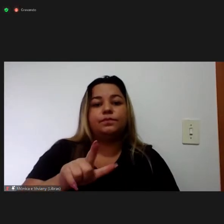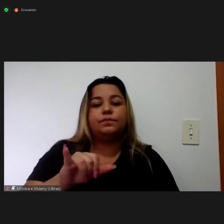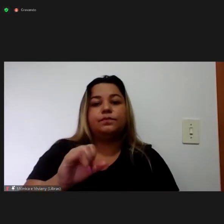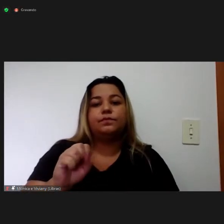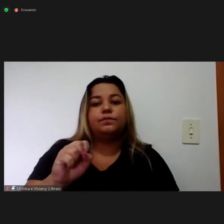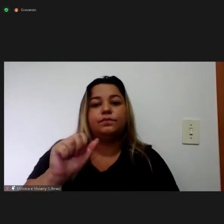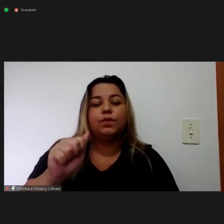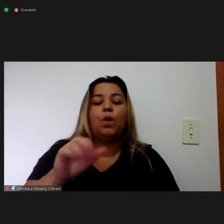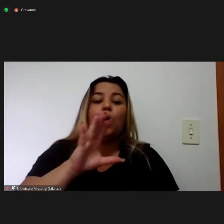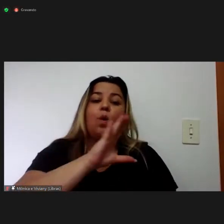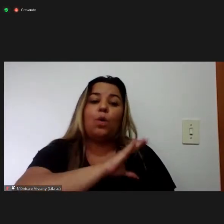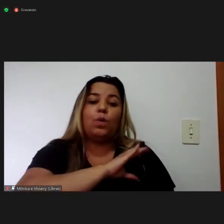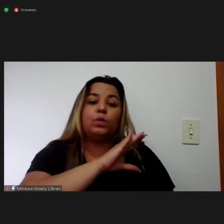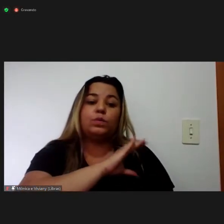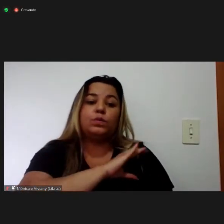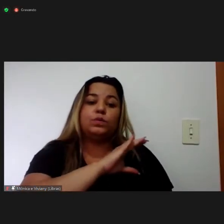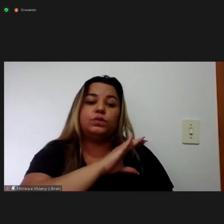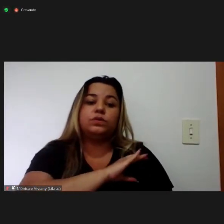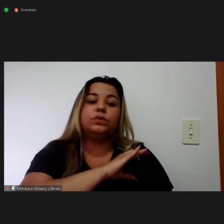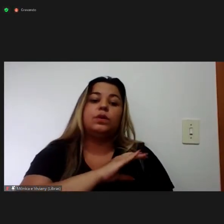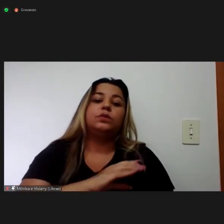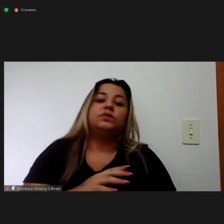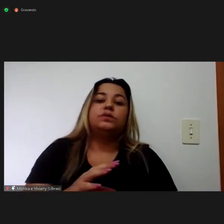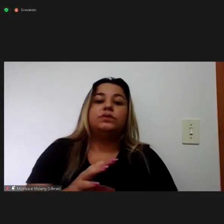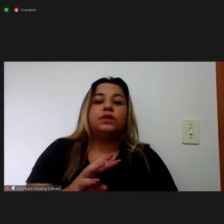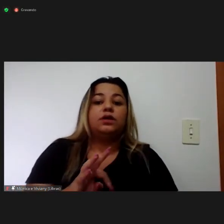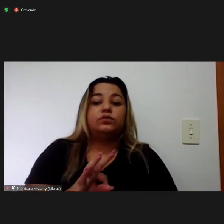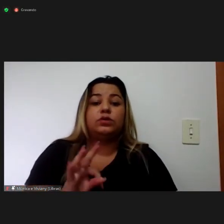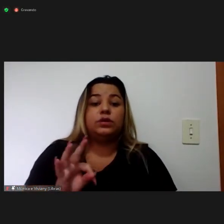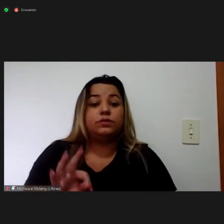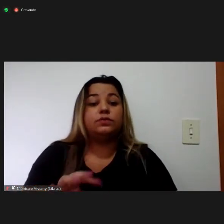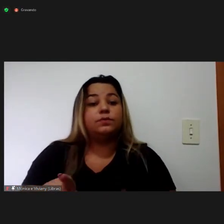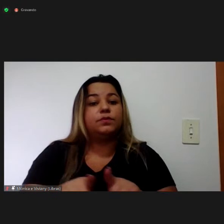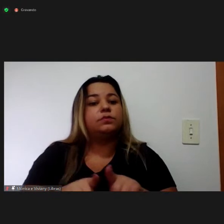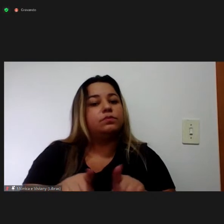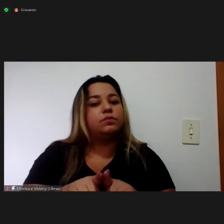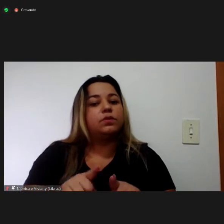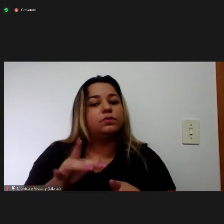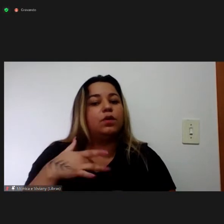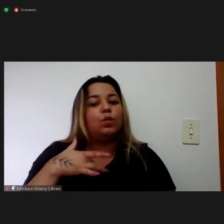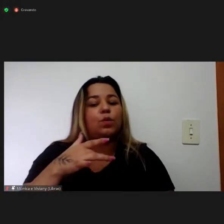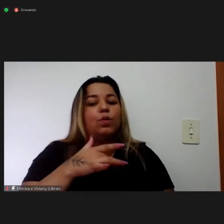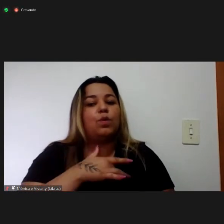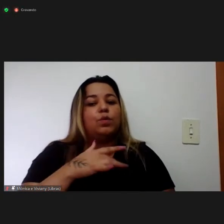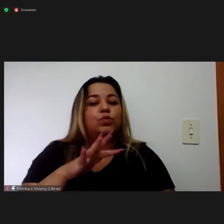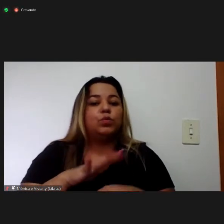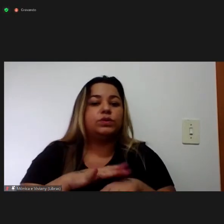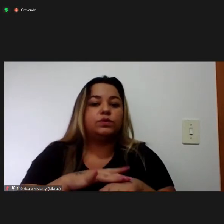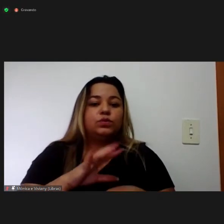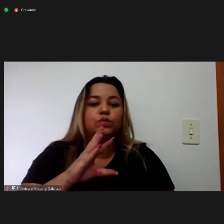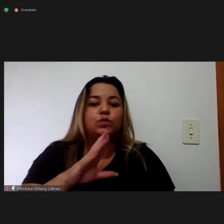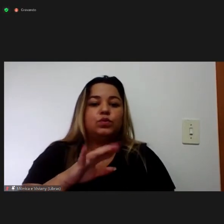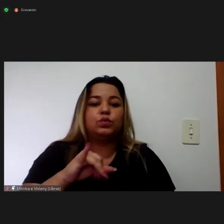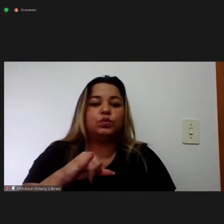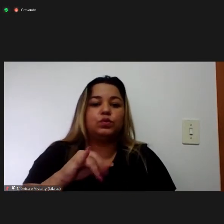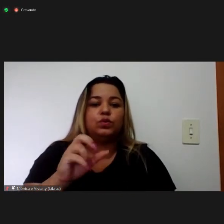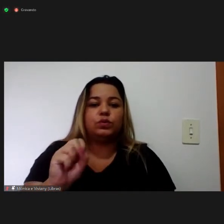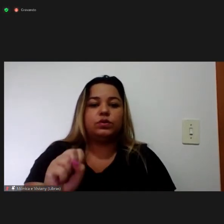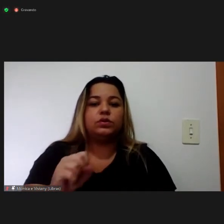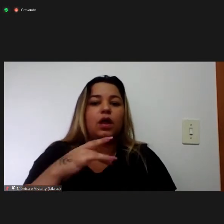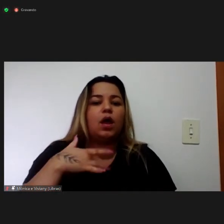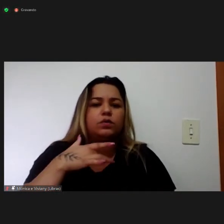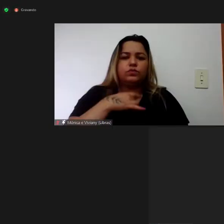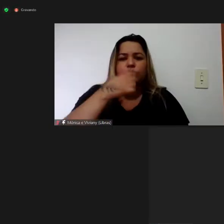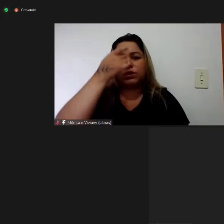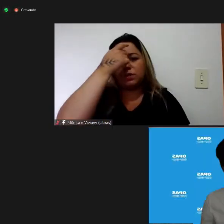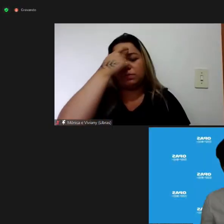Ms. Elisa coordenadora da Pietro, Biomedética, coordinator from the technical Inteligência unit à Saúde, Doenças of Crônicas Não Health Transmissíveis, Determinations, PAO, Chronicle da